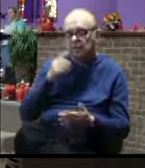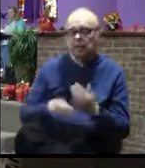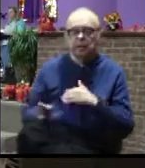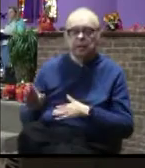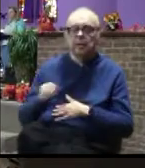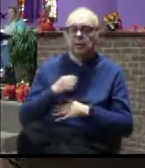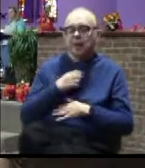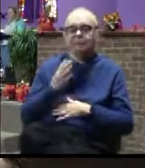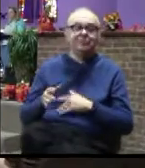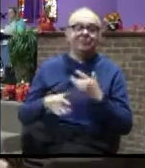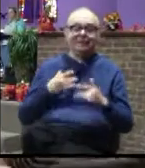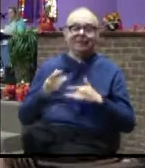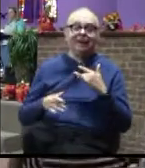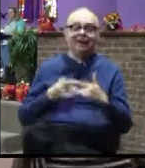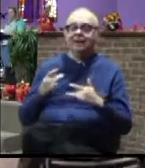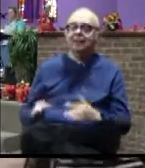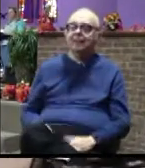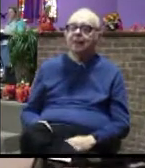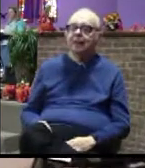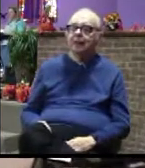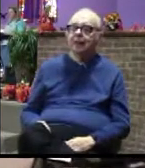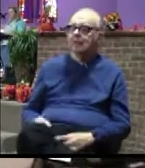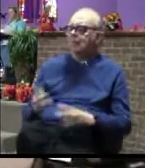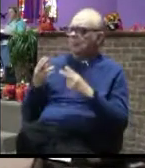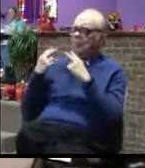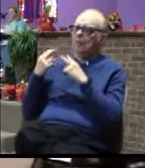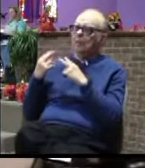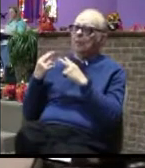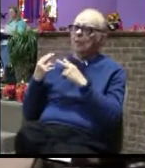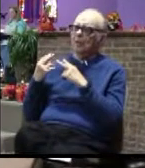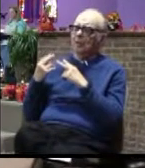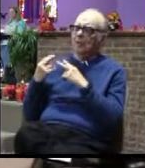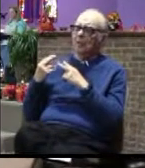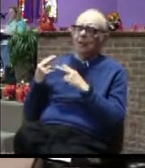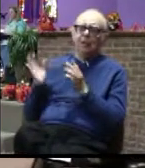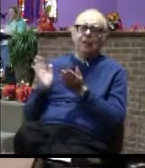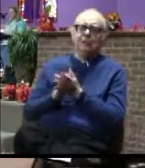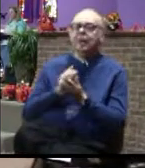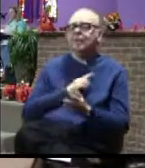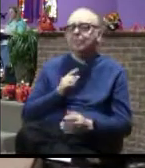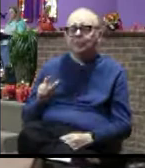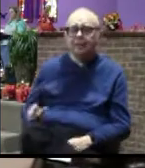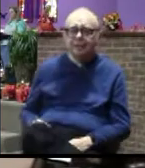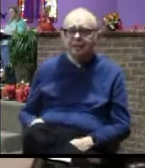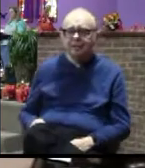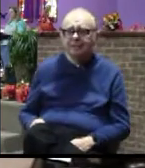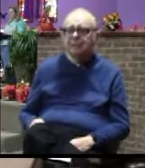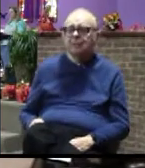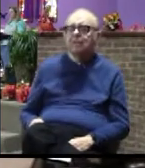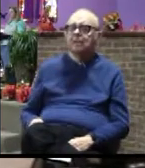guess what I was so tickled to death I look back and I think praise the Lord